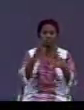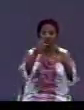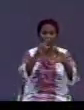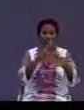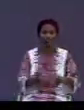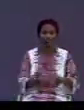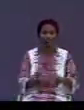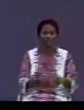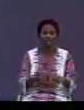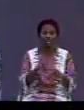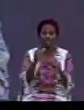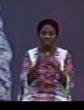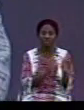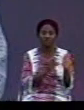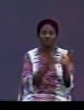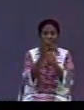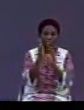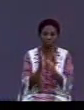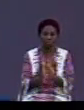Every Christian,